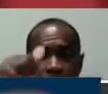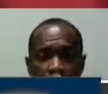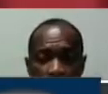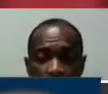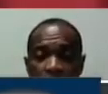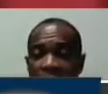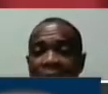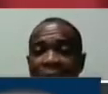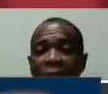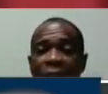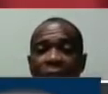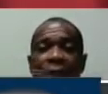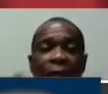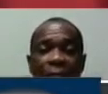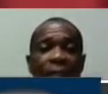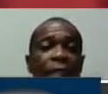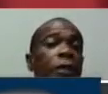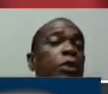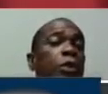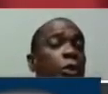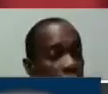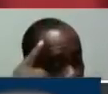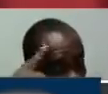you used when you went to do your vaccination.